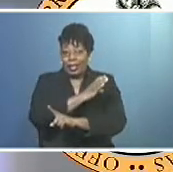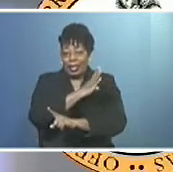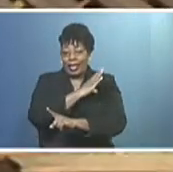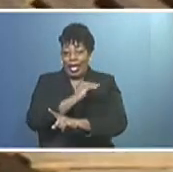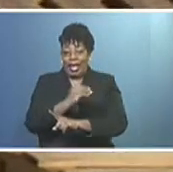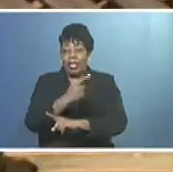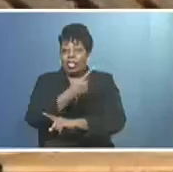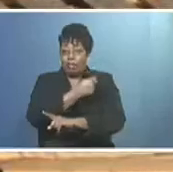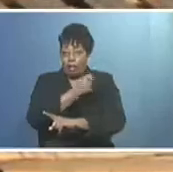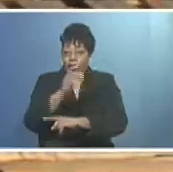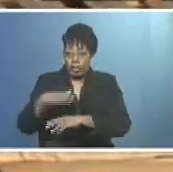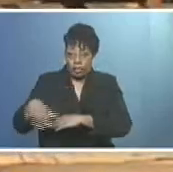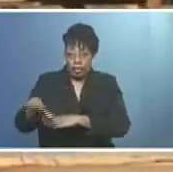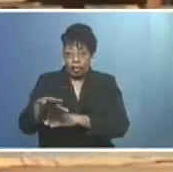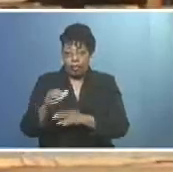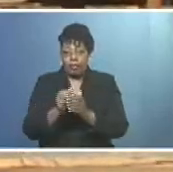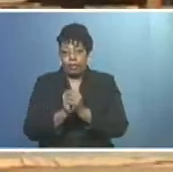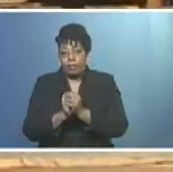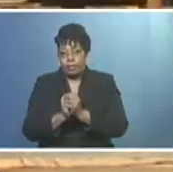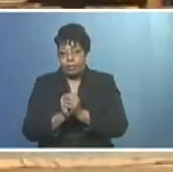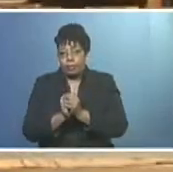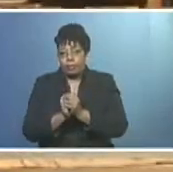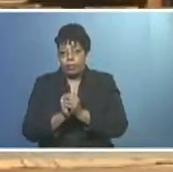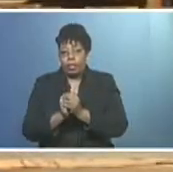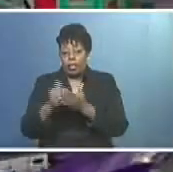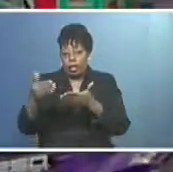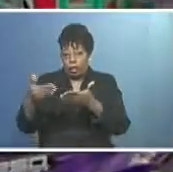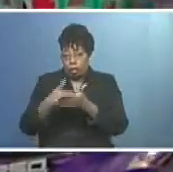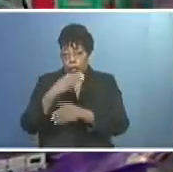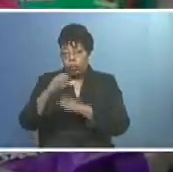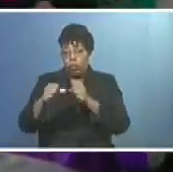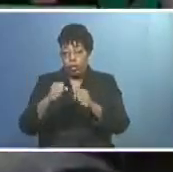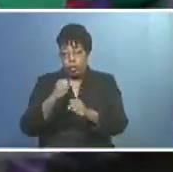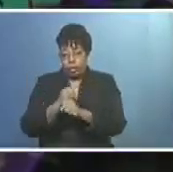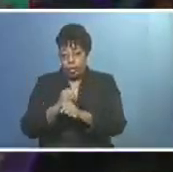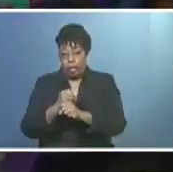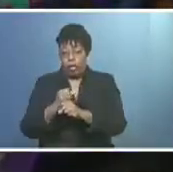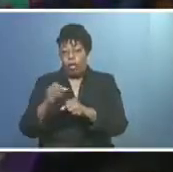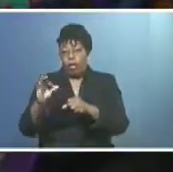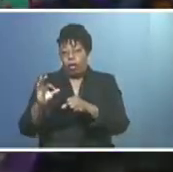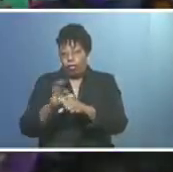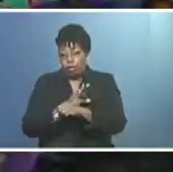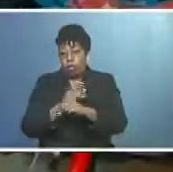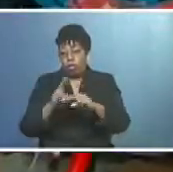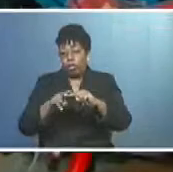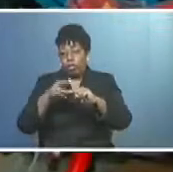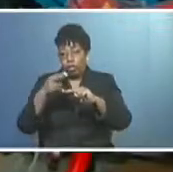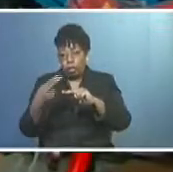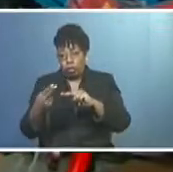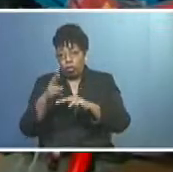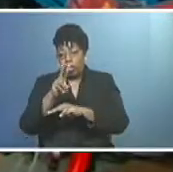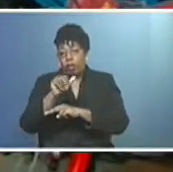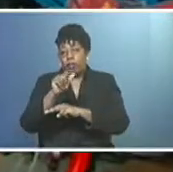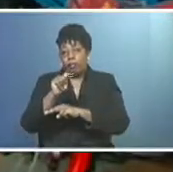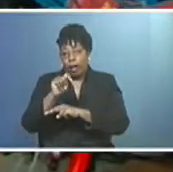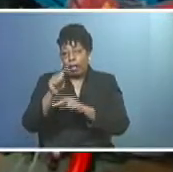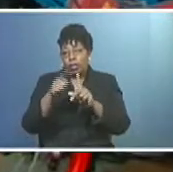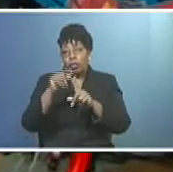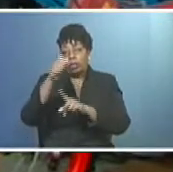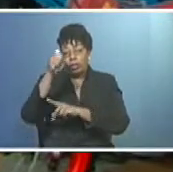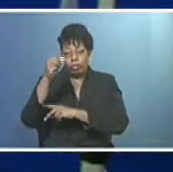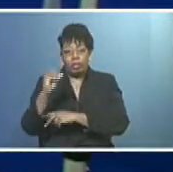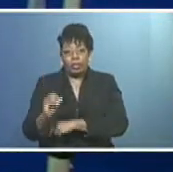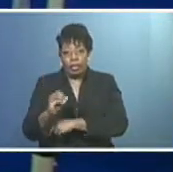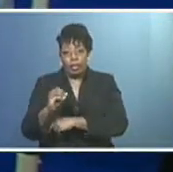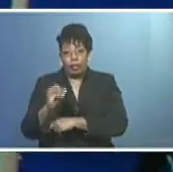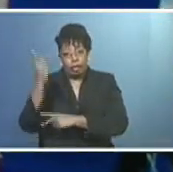vaccine sites. The Davis administration approaches the new year fulfilling a commitment to reduce VAT to 10%. The Prime Minister says